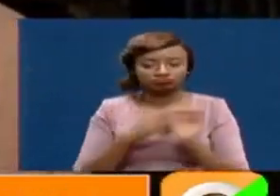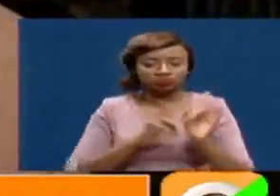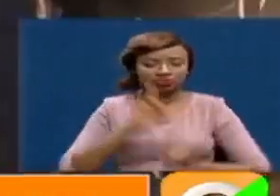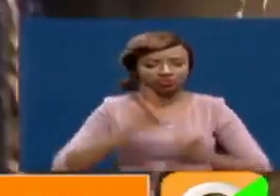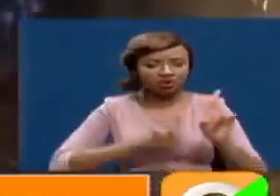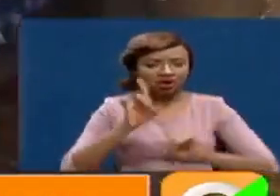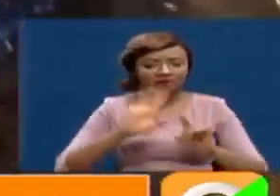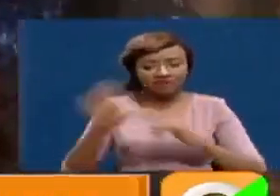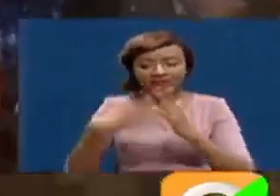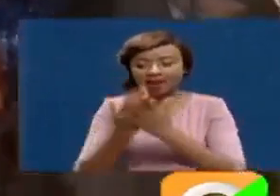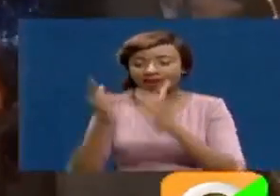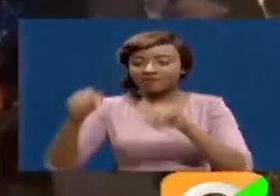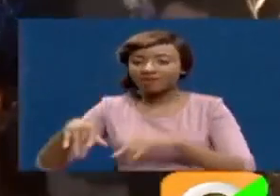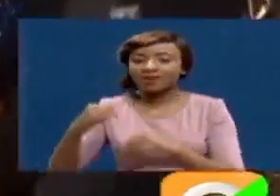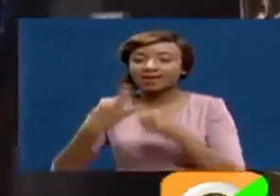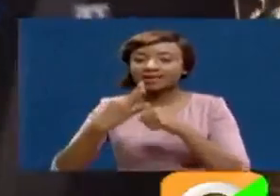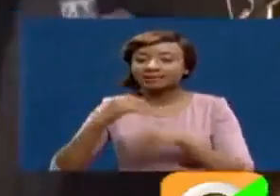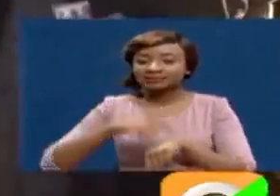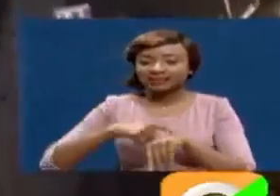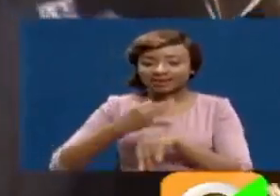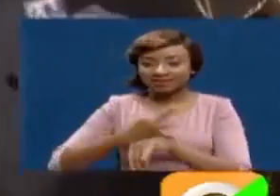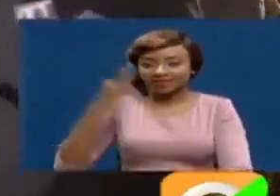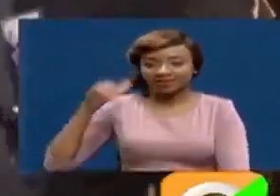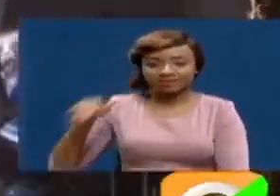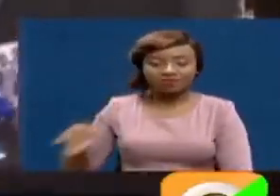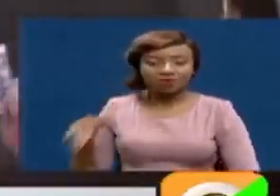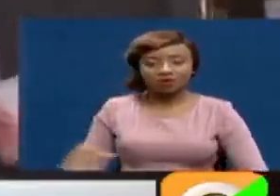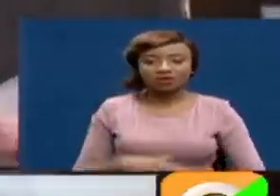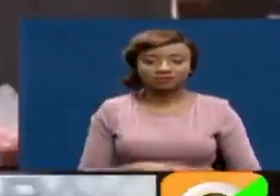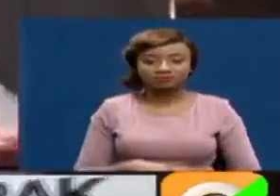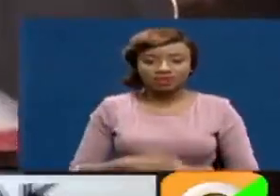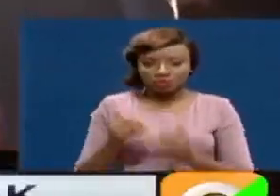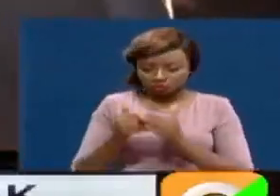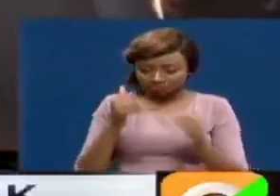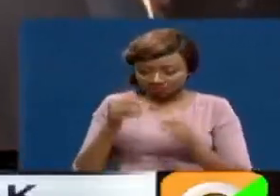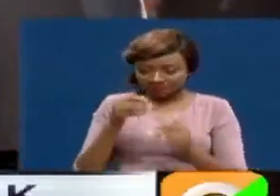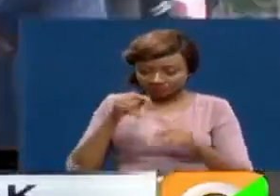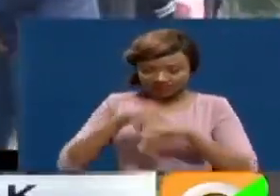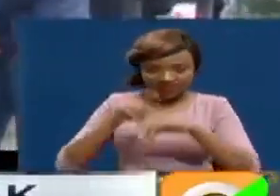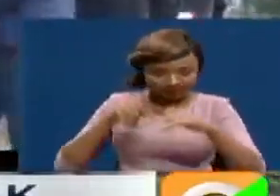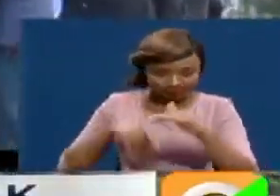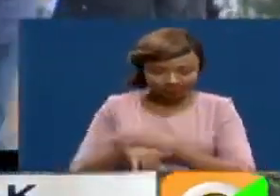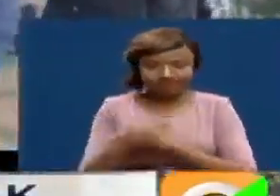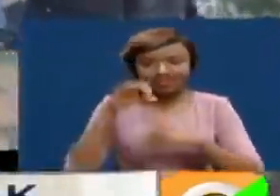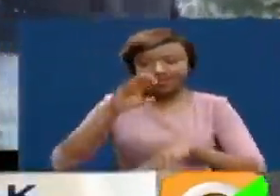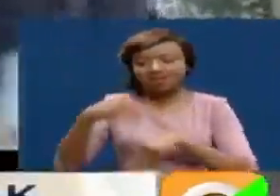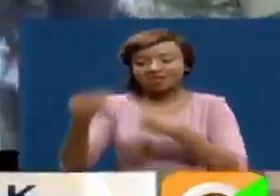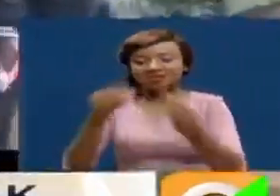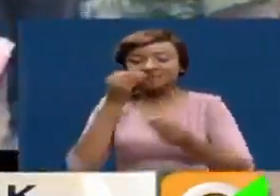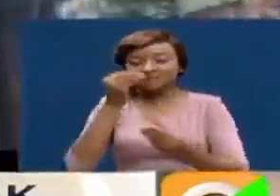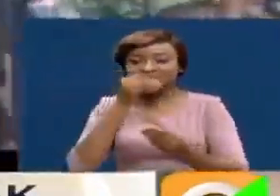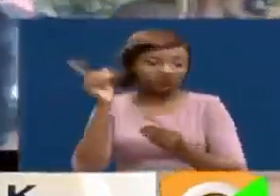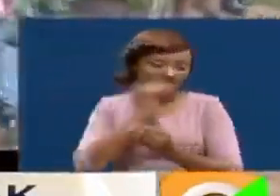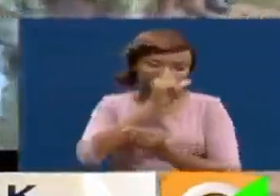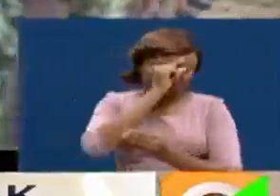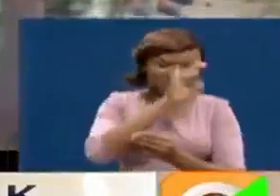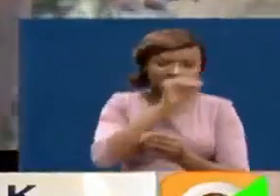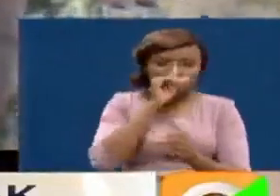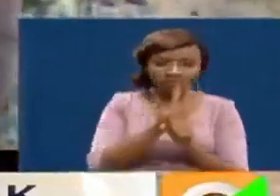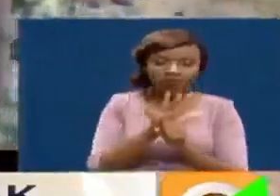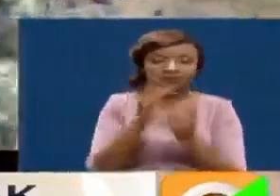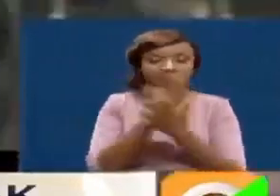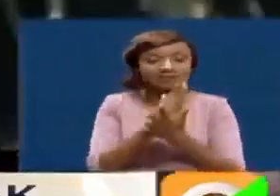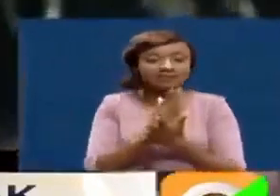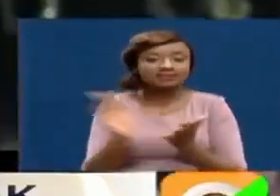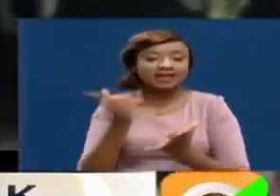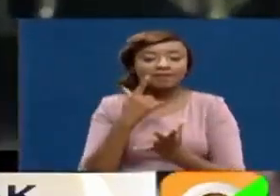tisa. Just a few meters past the entrance, the mourners received snacks as promised by the government a few days ago. Some making